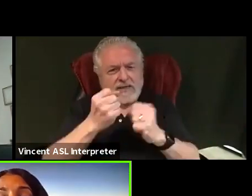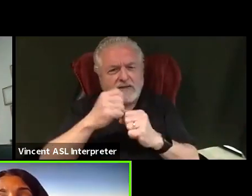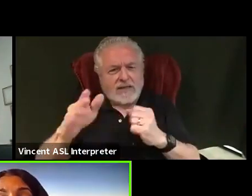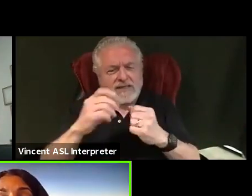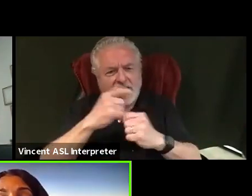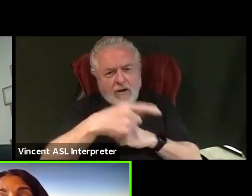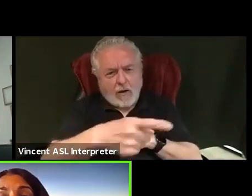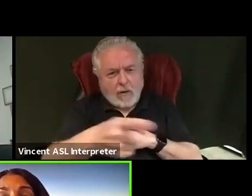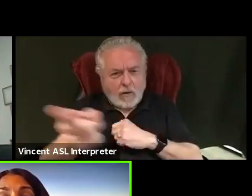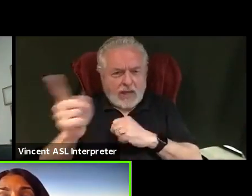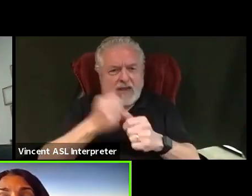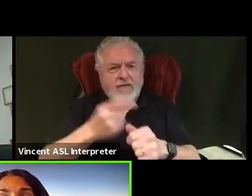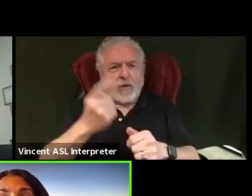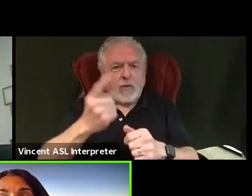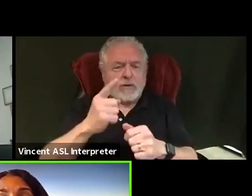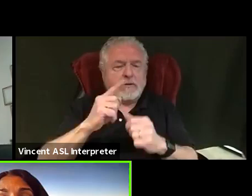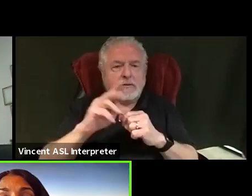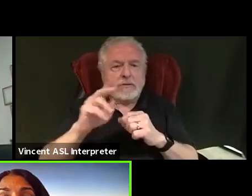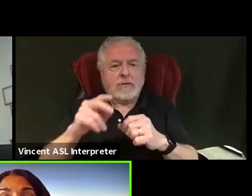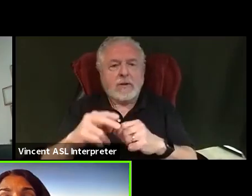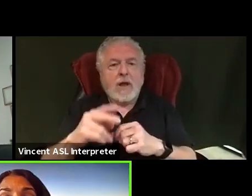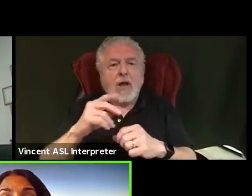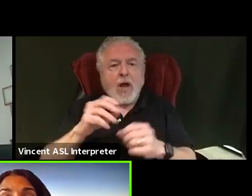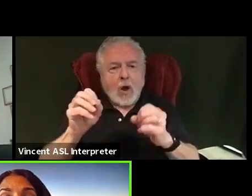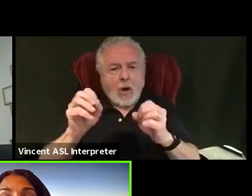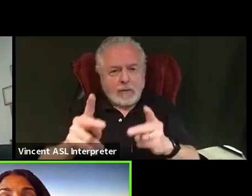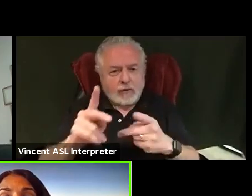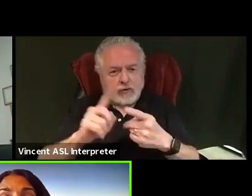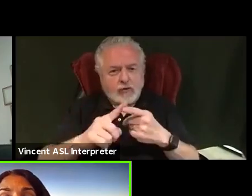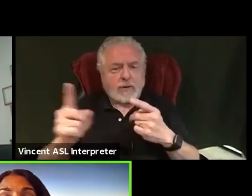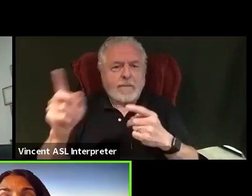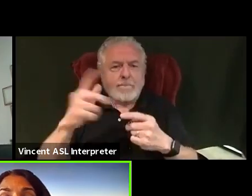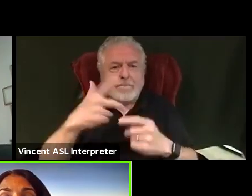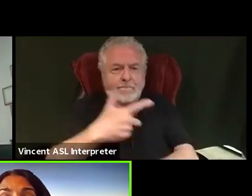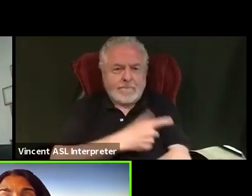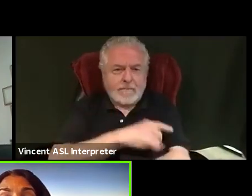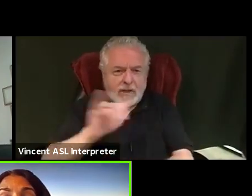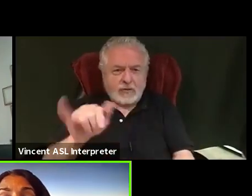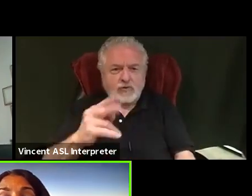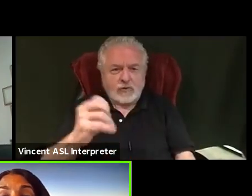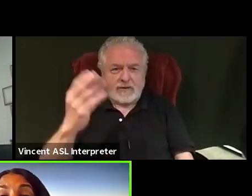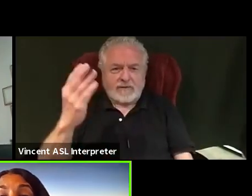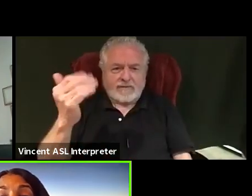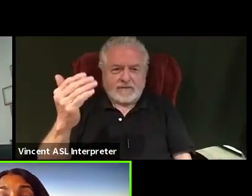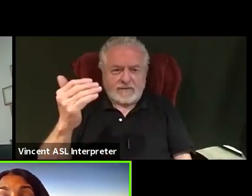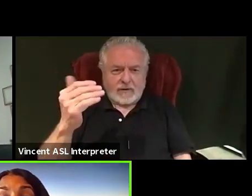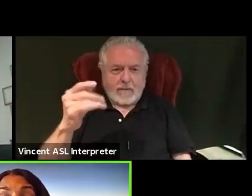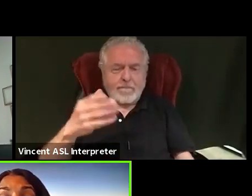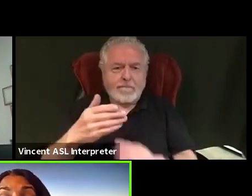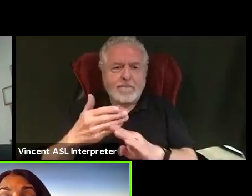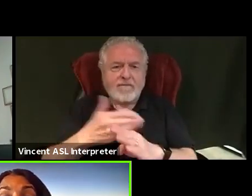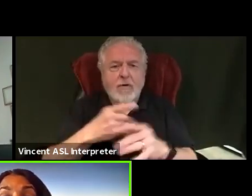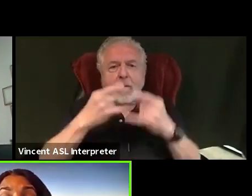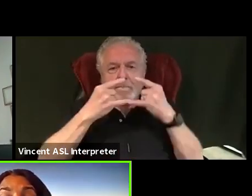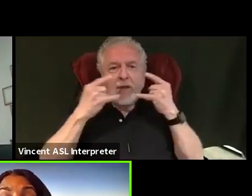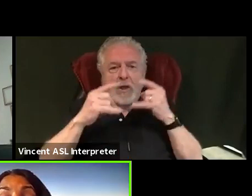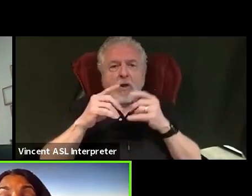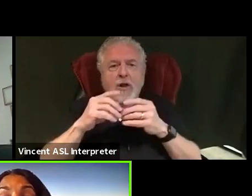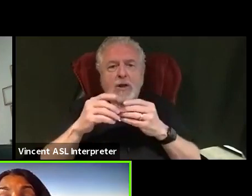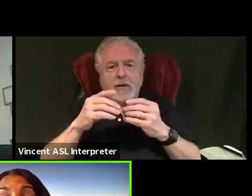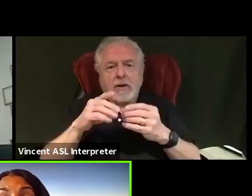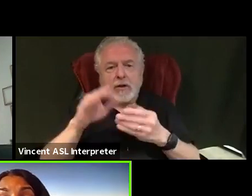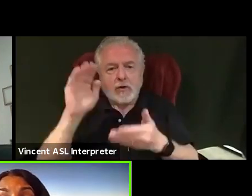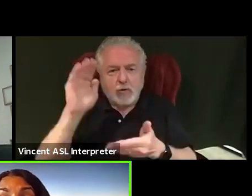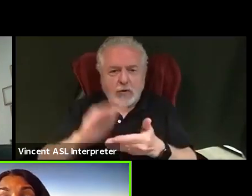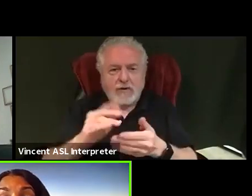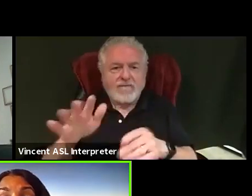give everyone, 12 and older, the opportunity to become vaccinated by June 15th before mask requirements loosen